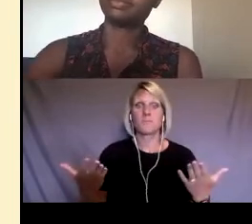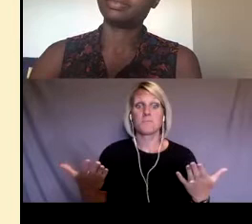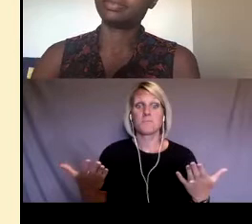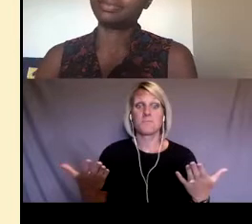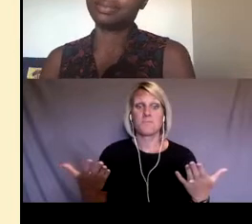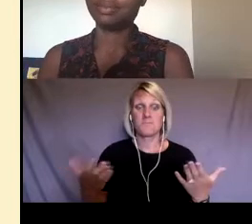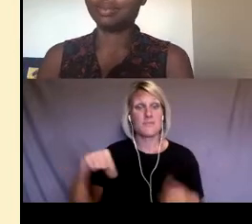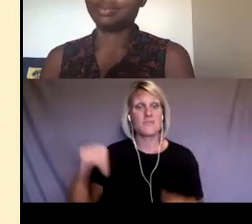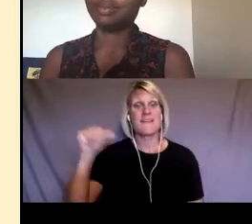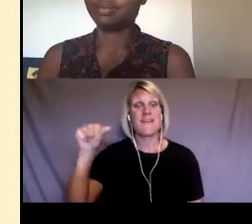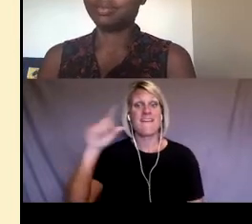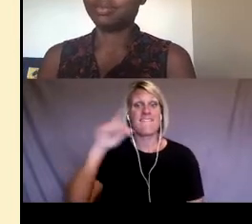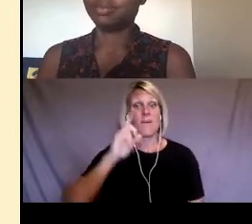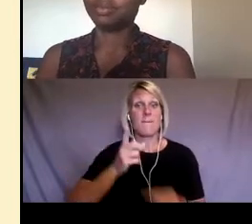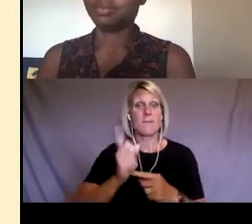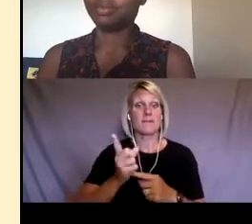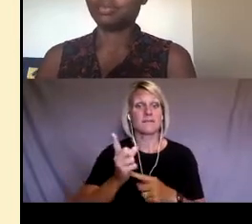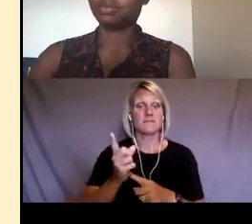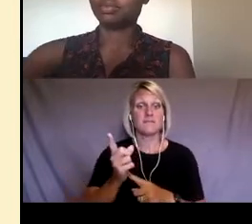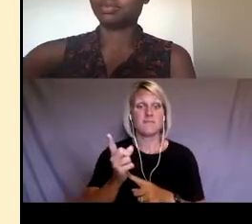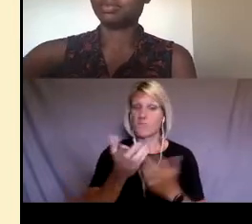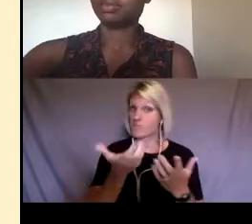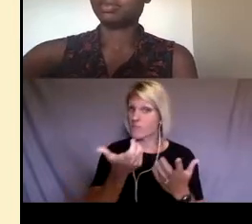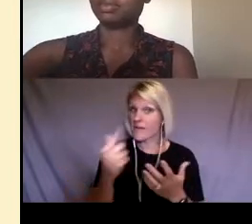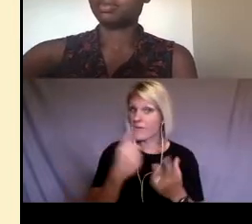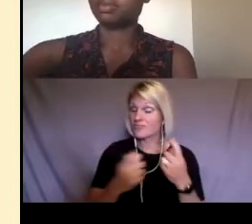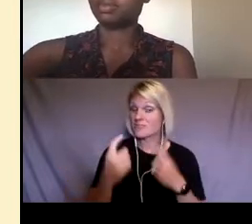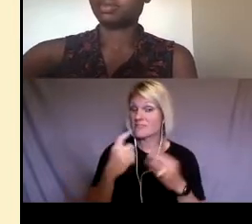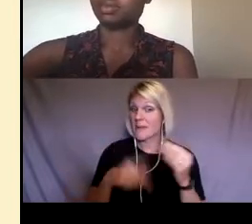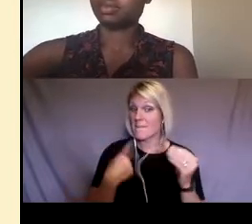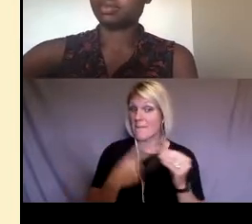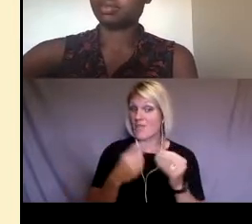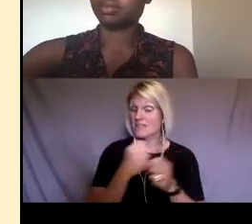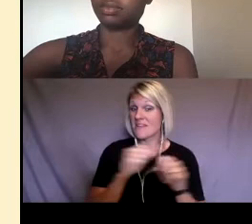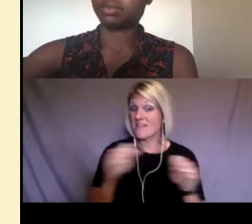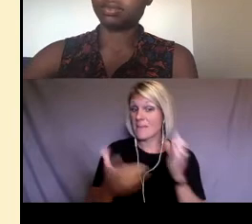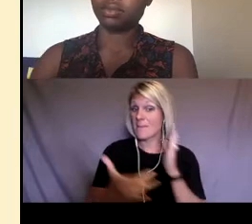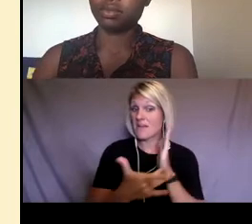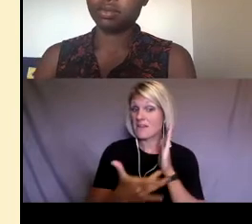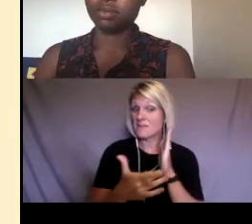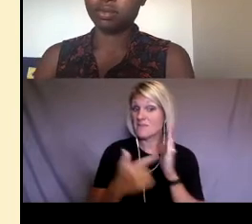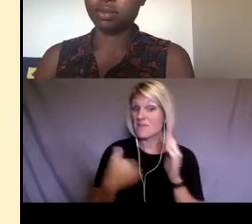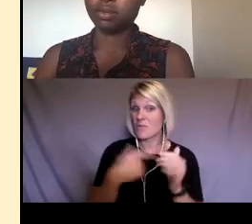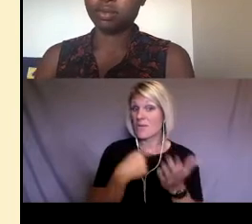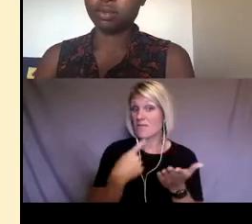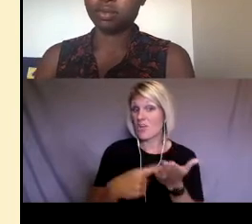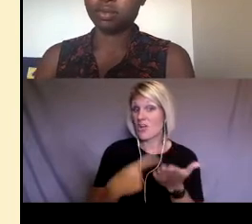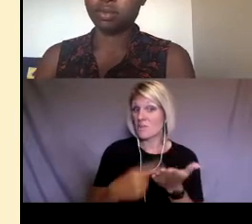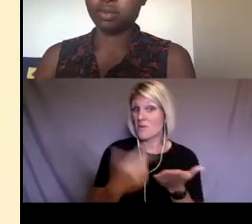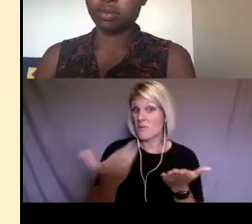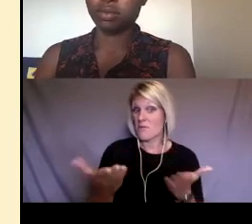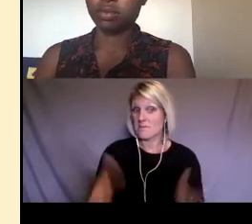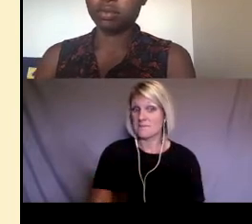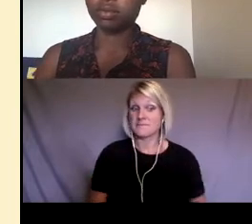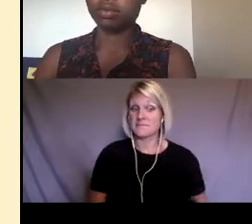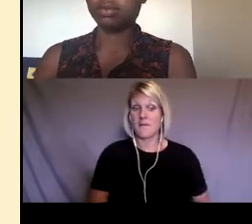Q&A for a moment. Are there any questions about any of the safety mechanisms that we have covered so far?